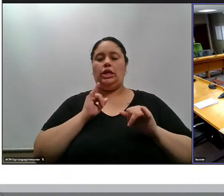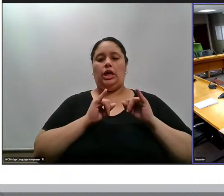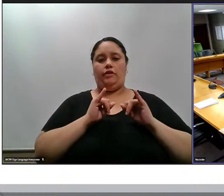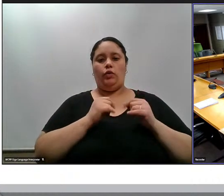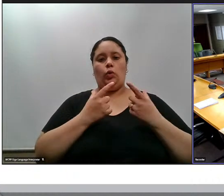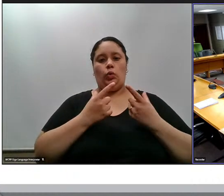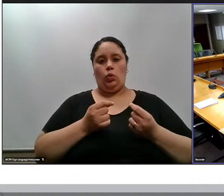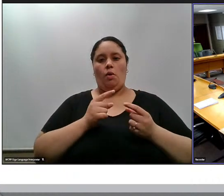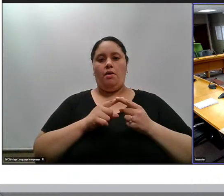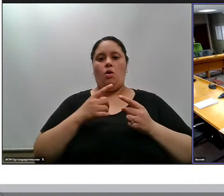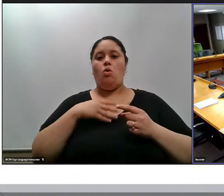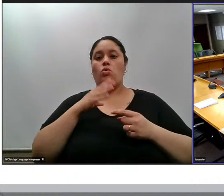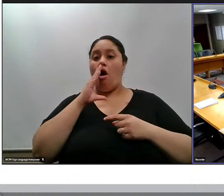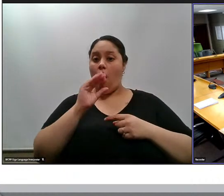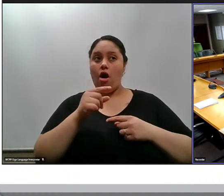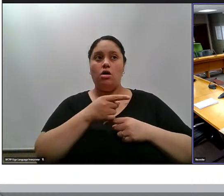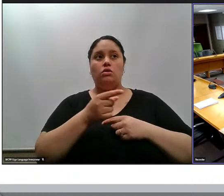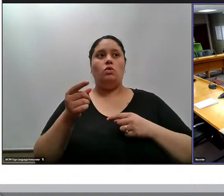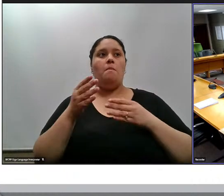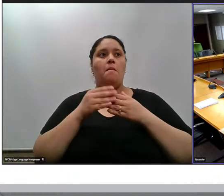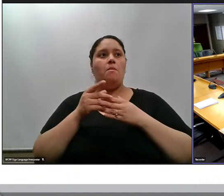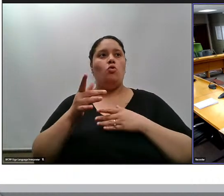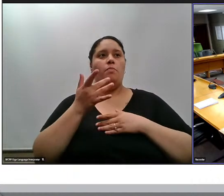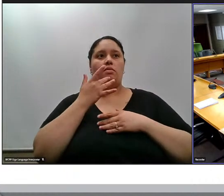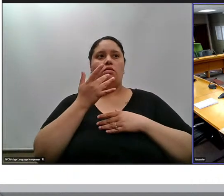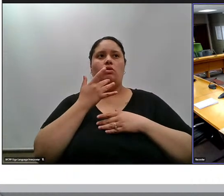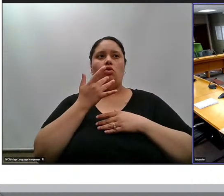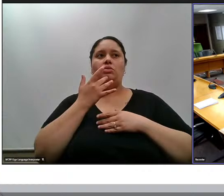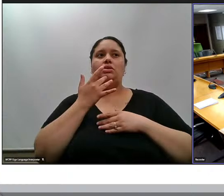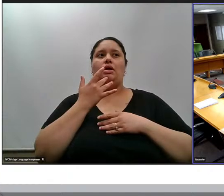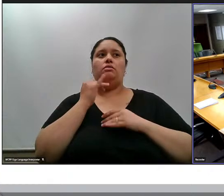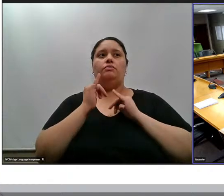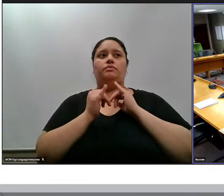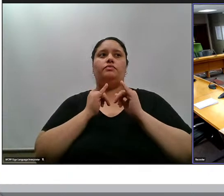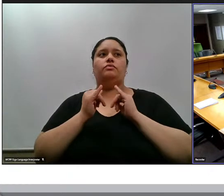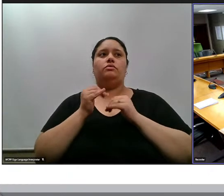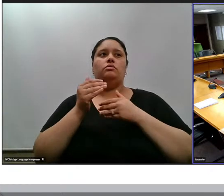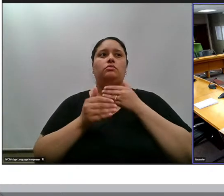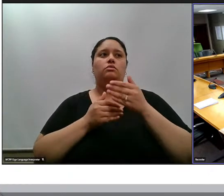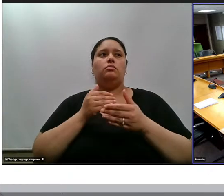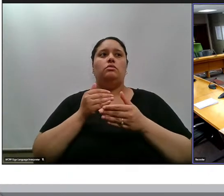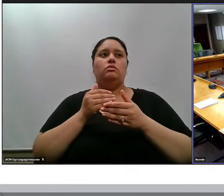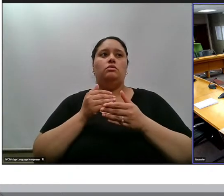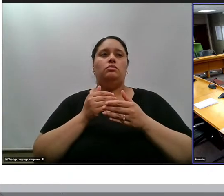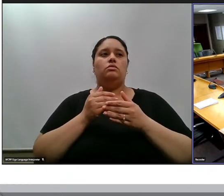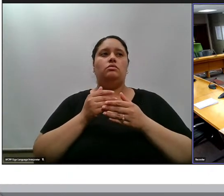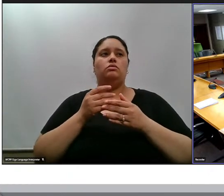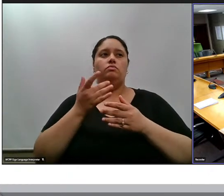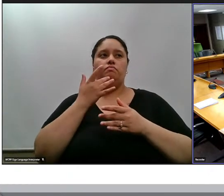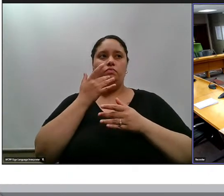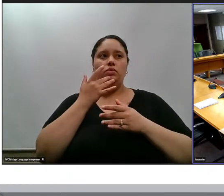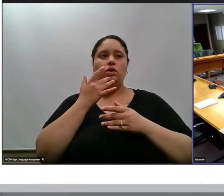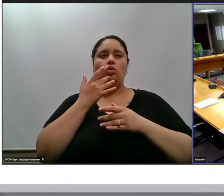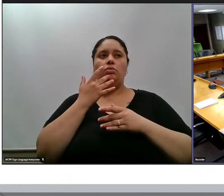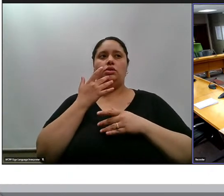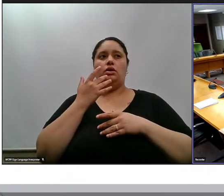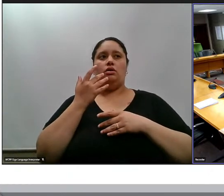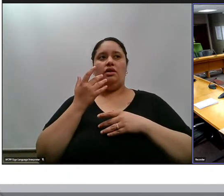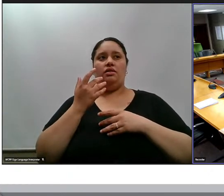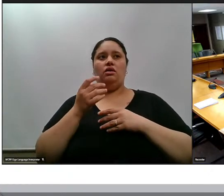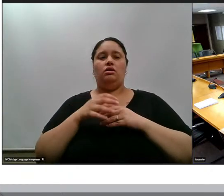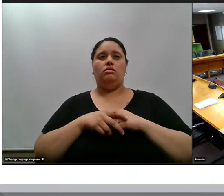like to ask the members, would you prefer to have an interview process or would you prefer to just analyze on a paper